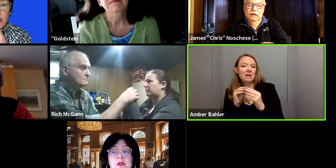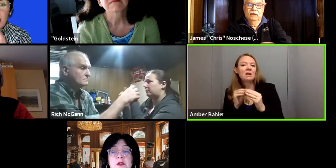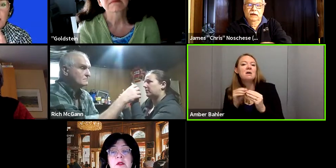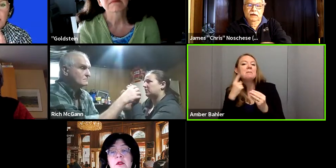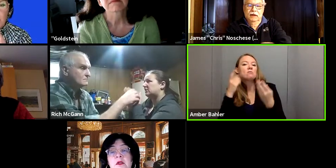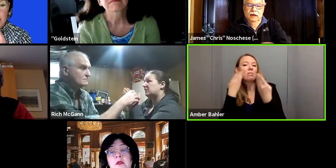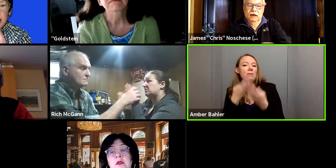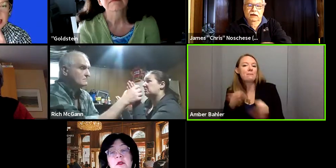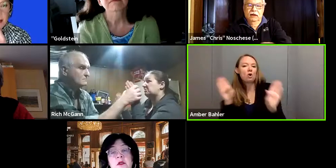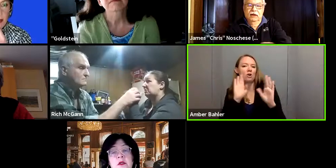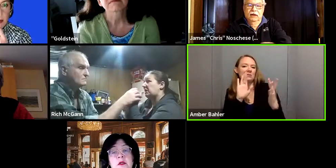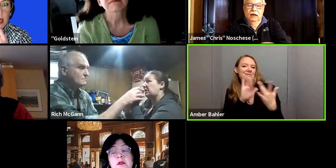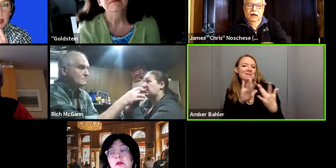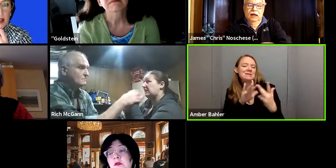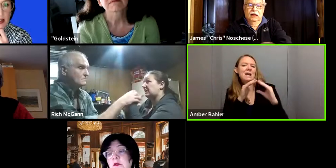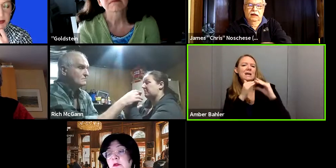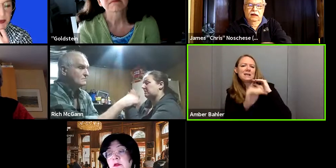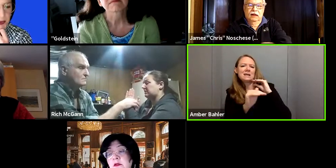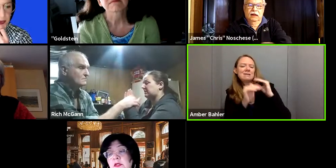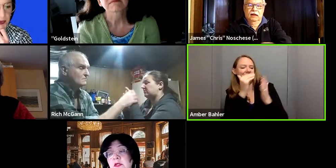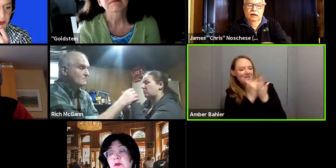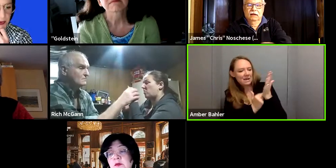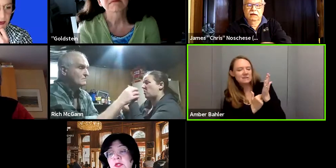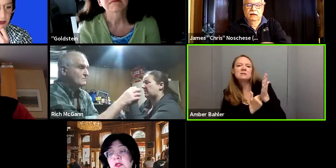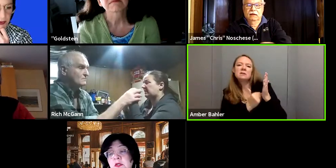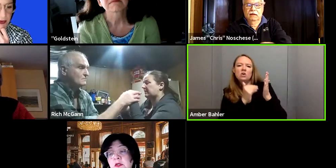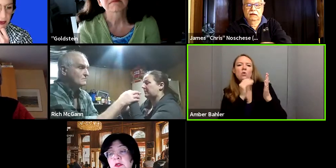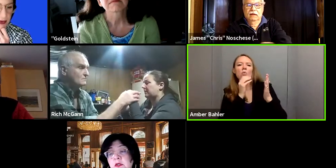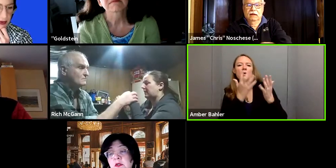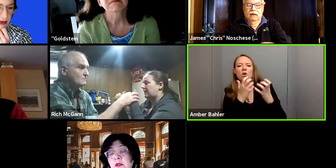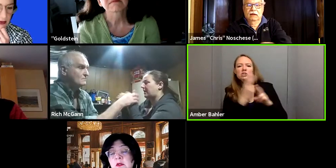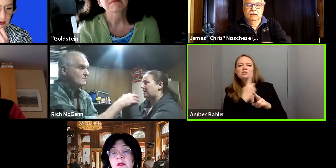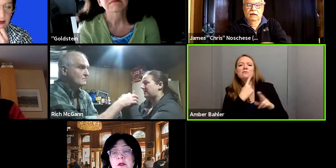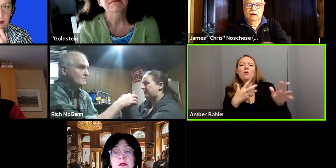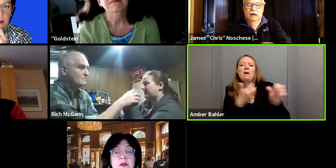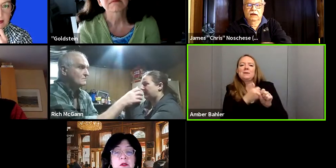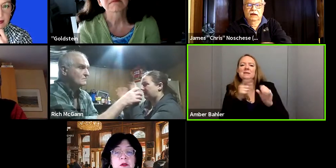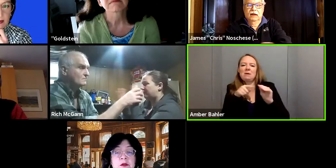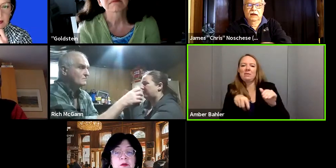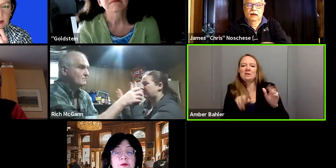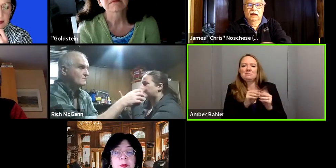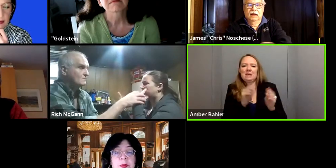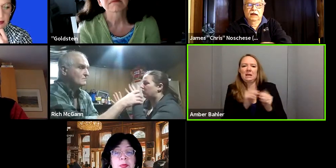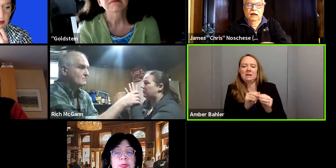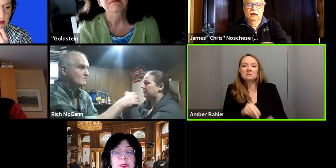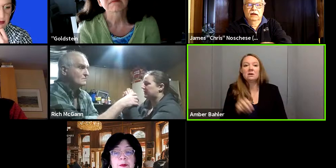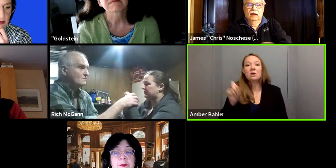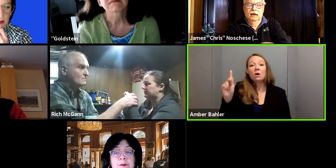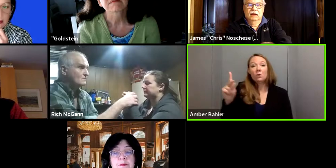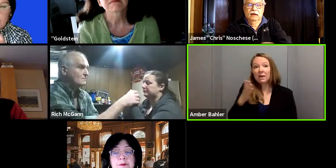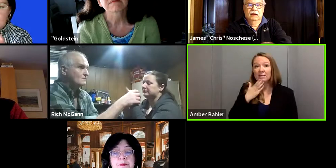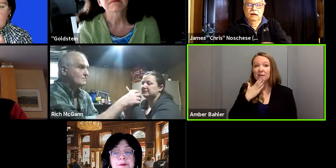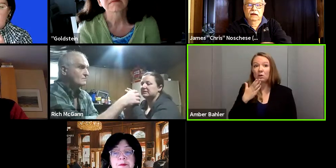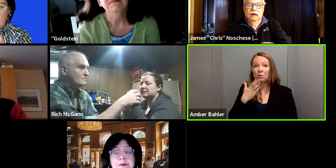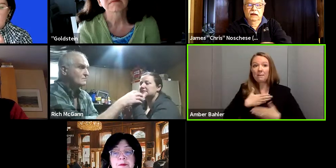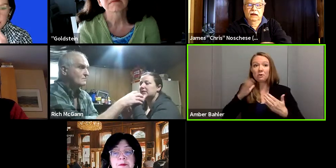kind of use that for updates about the meetings. Okay. All right. Well, thank you. I appreciate it.